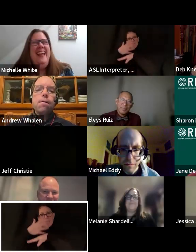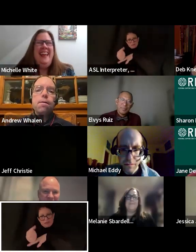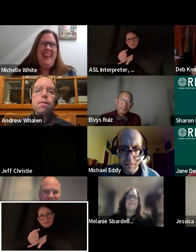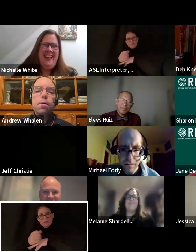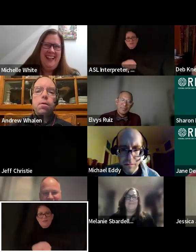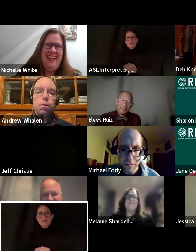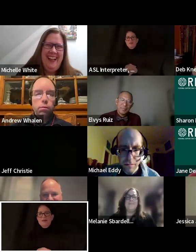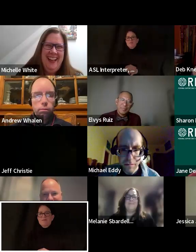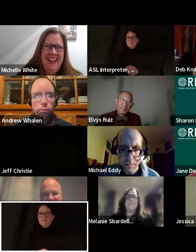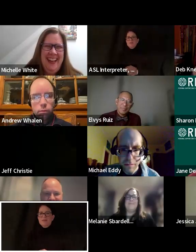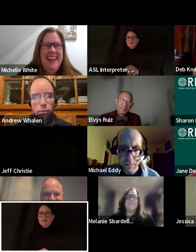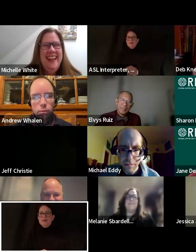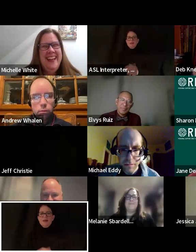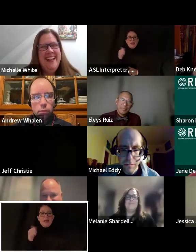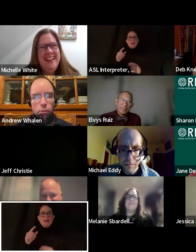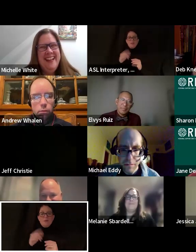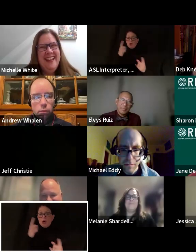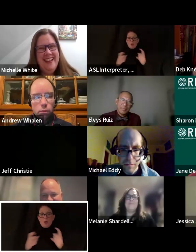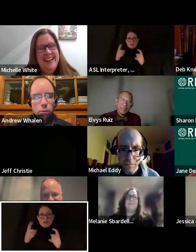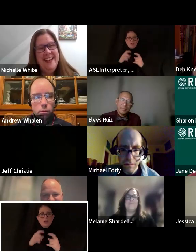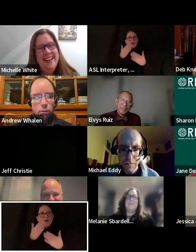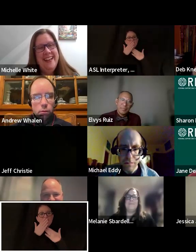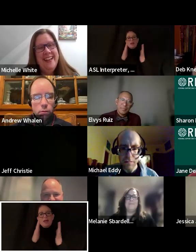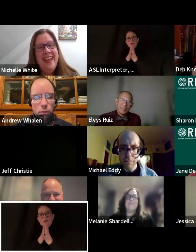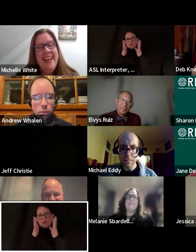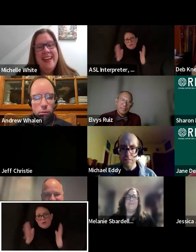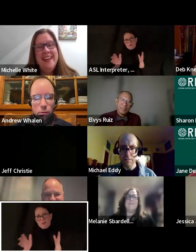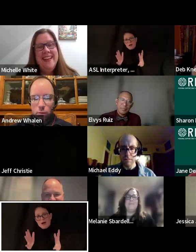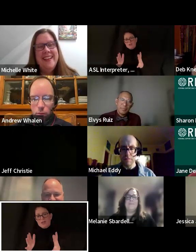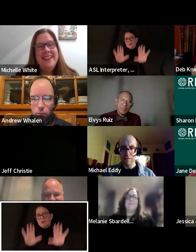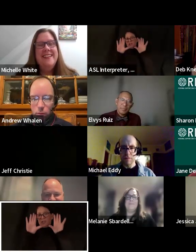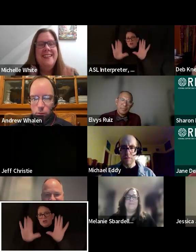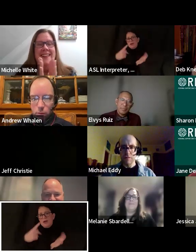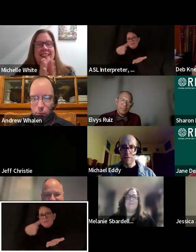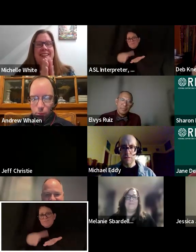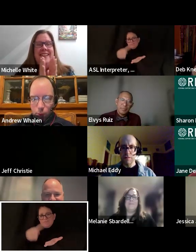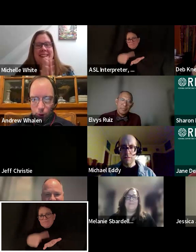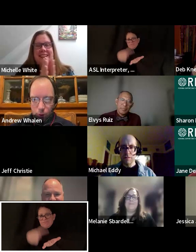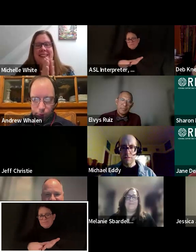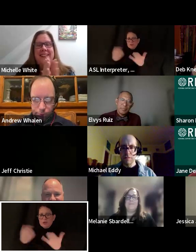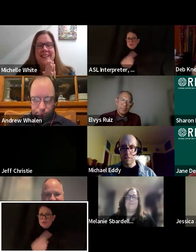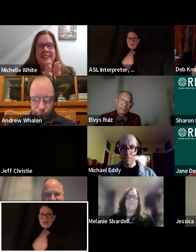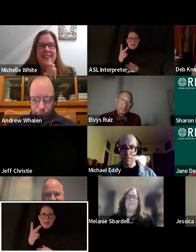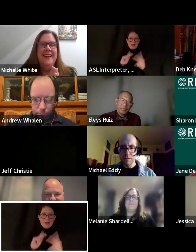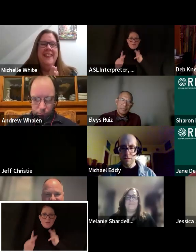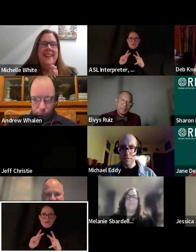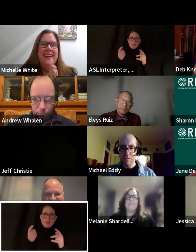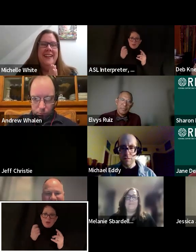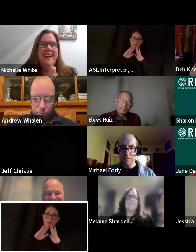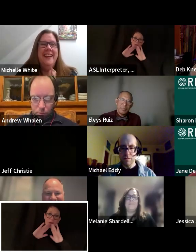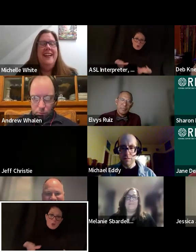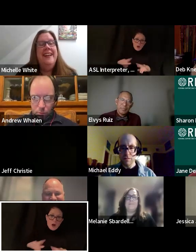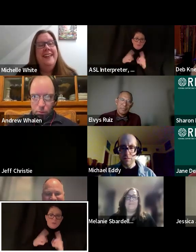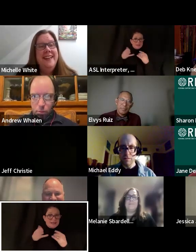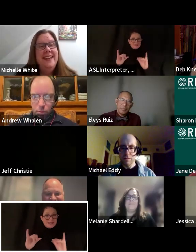Well, if there were any more questions, but thank you so much. It was a great discussion. People were a little bit quiet, but